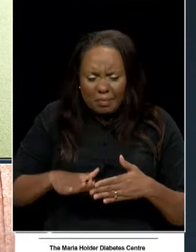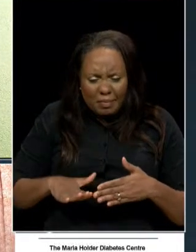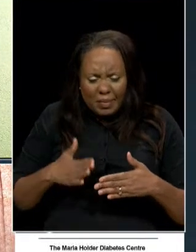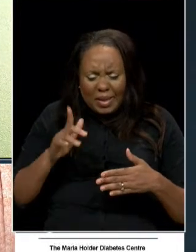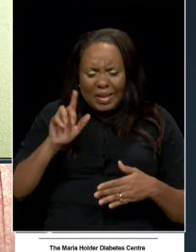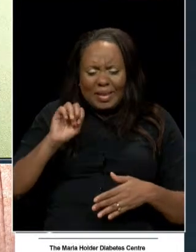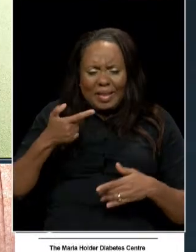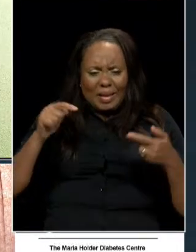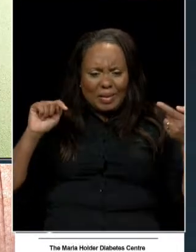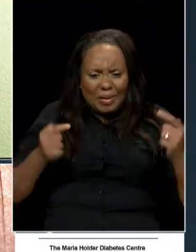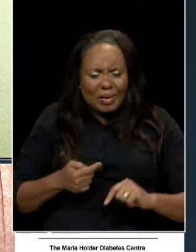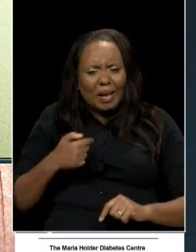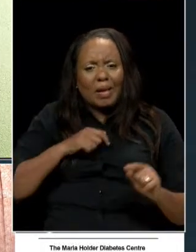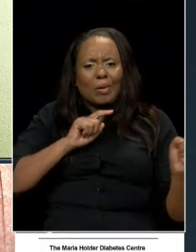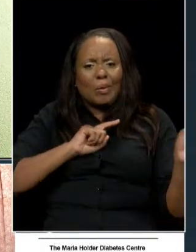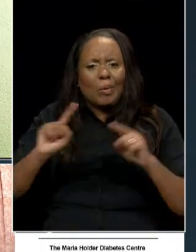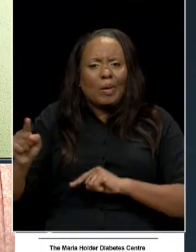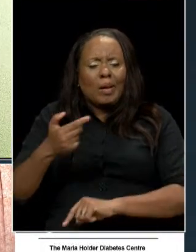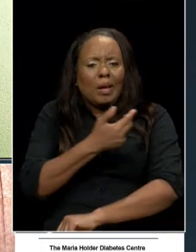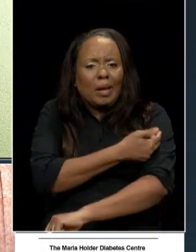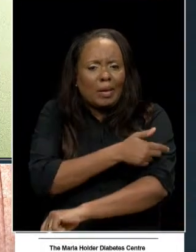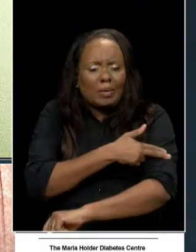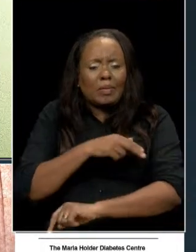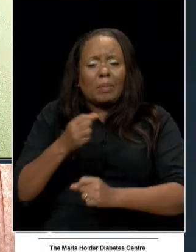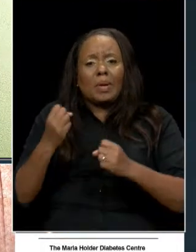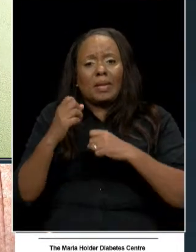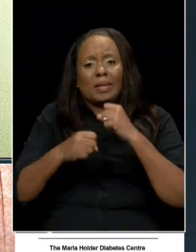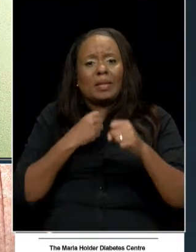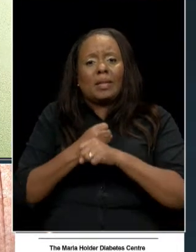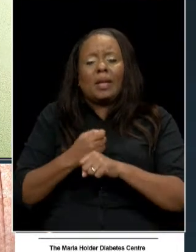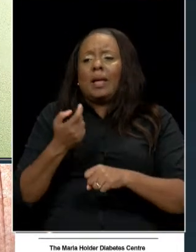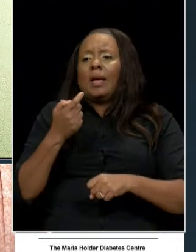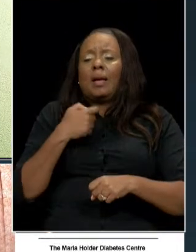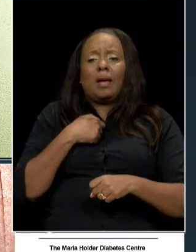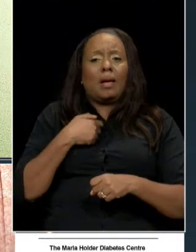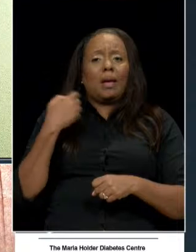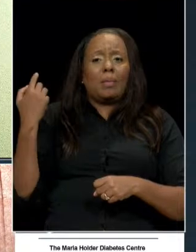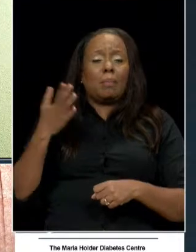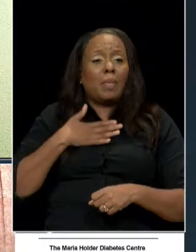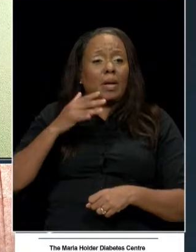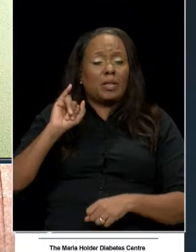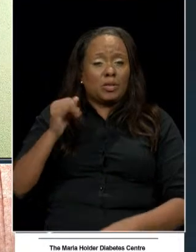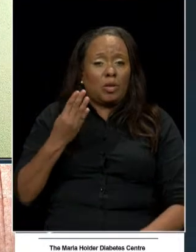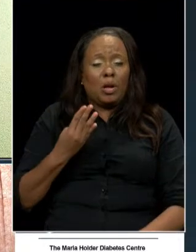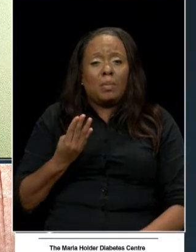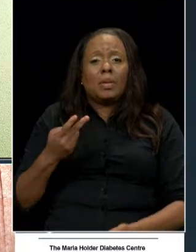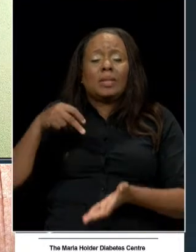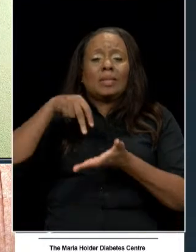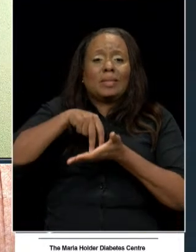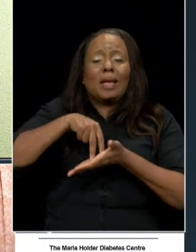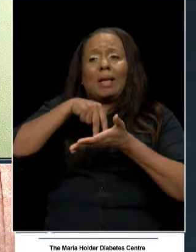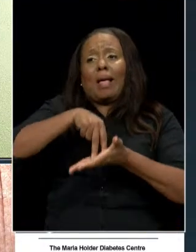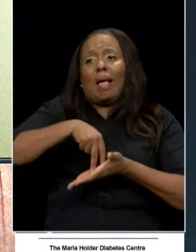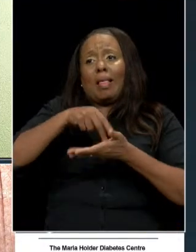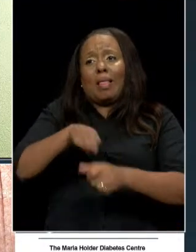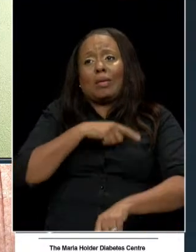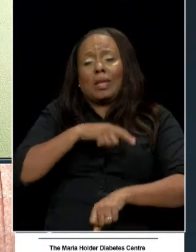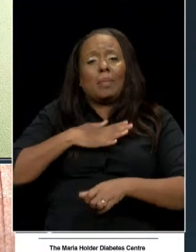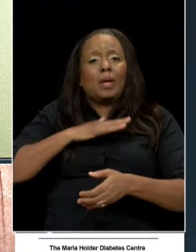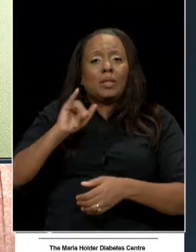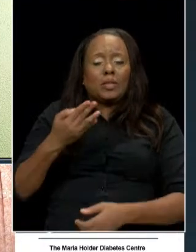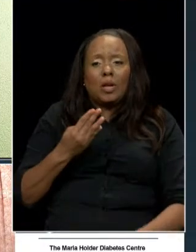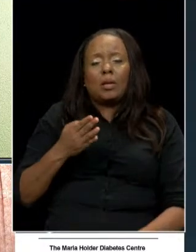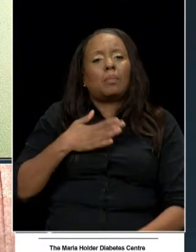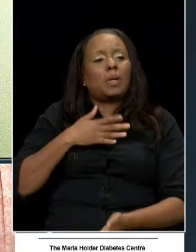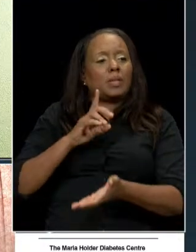But my job was a standing up job, and the doctor told me if I stand up bad on one side, then you try to shift on the other side. That way you get